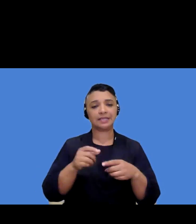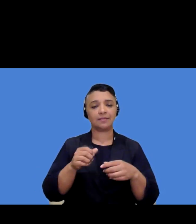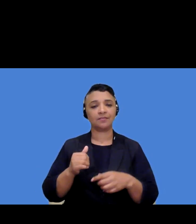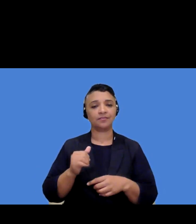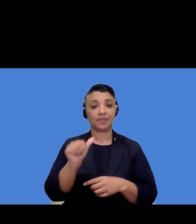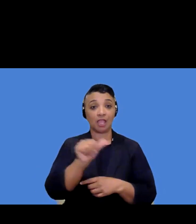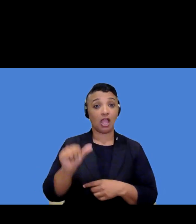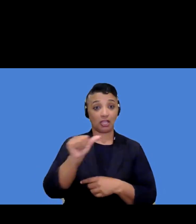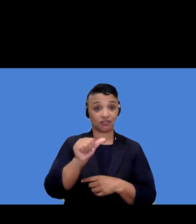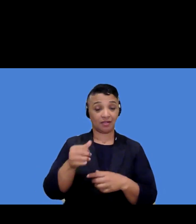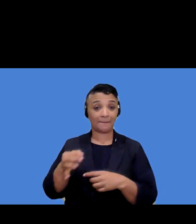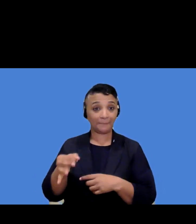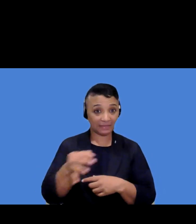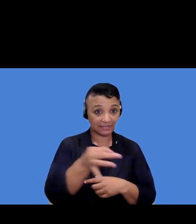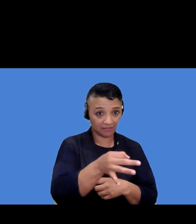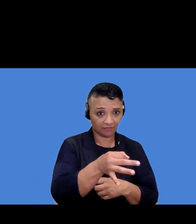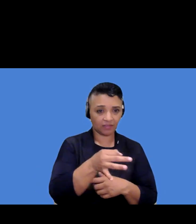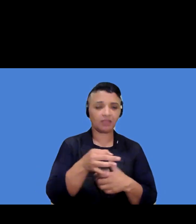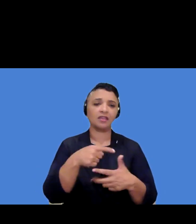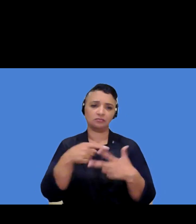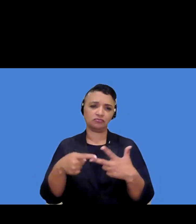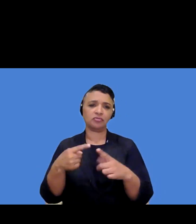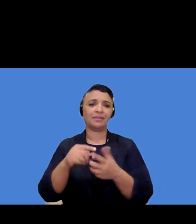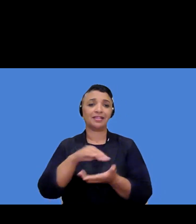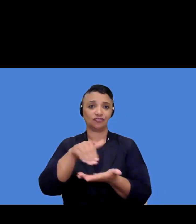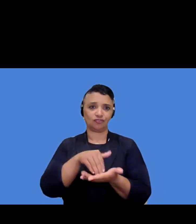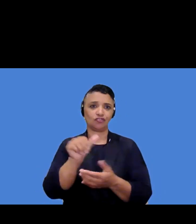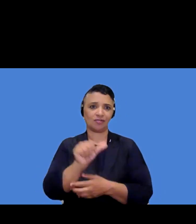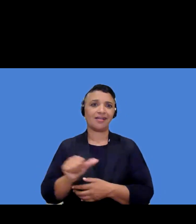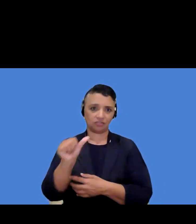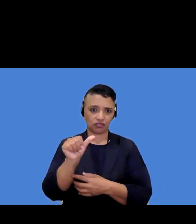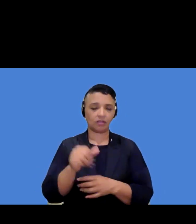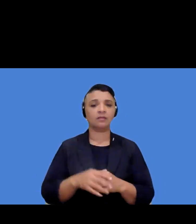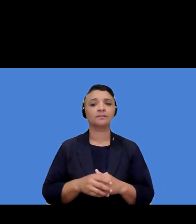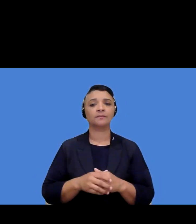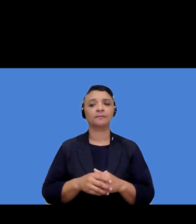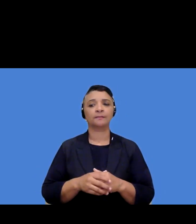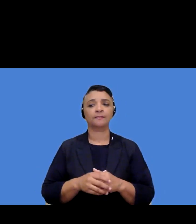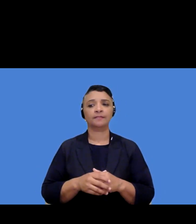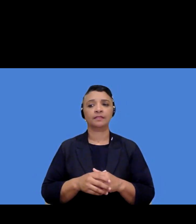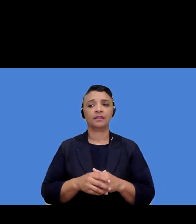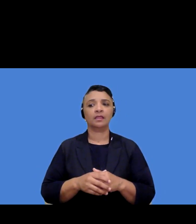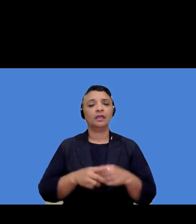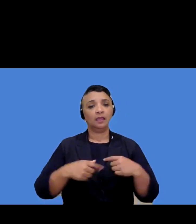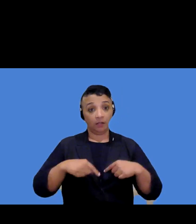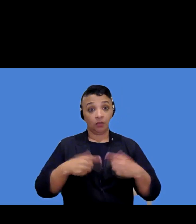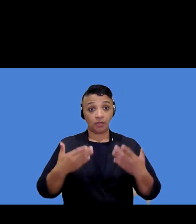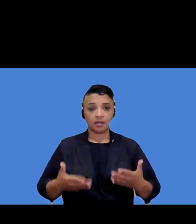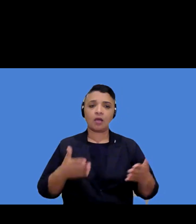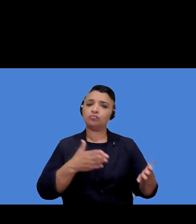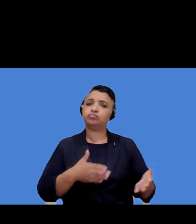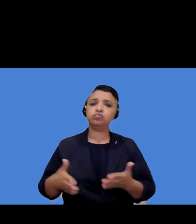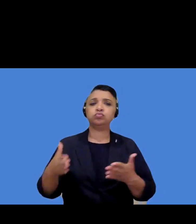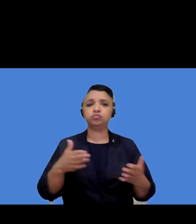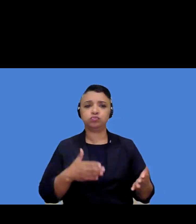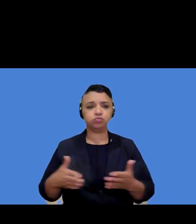and for Central Asia. We're working on the final organizational aspects